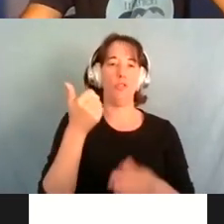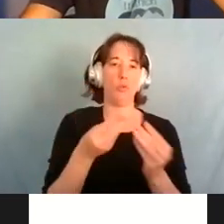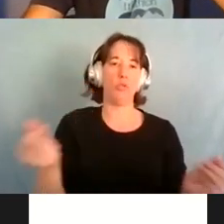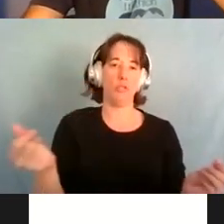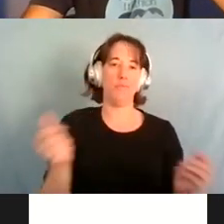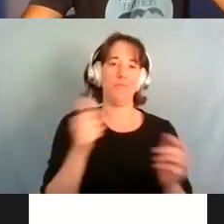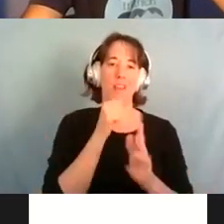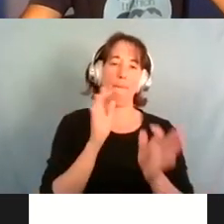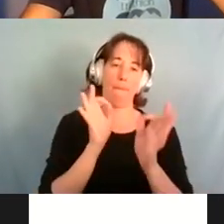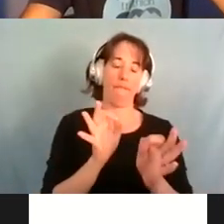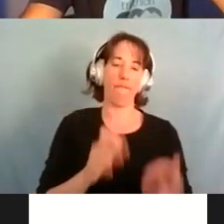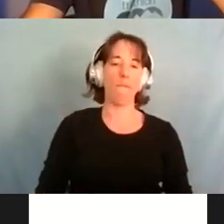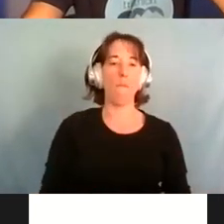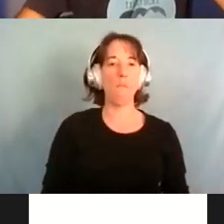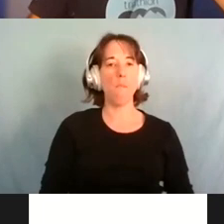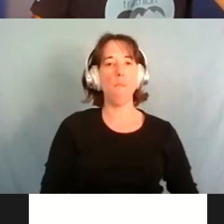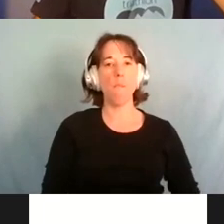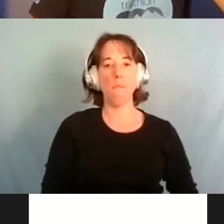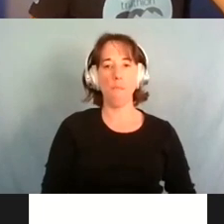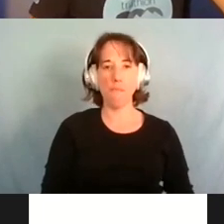Neither its policy nor